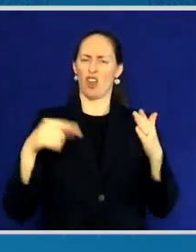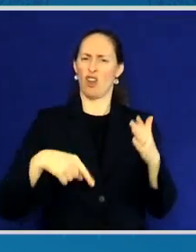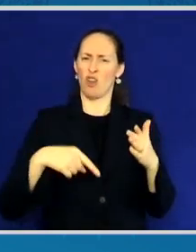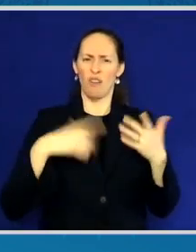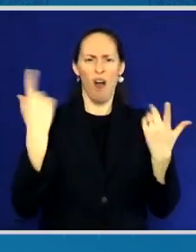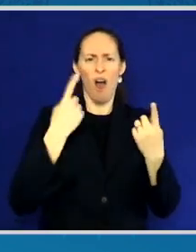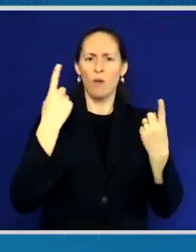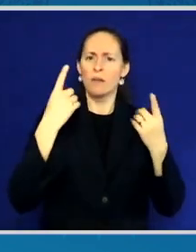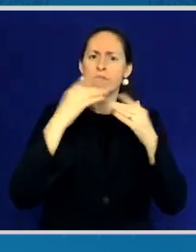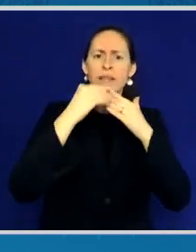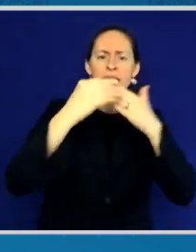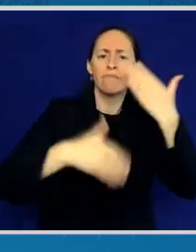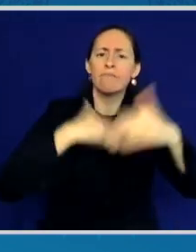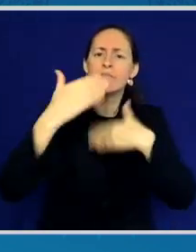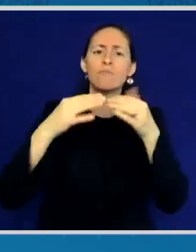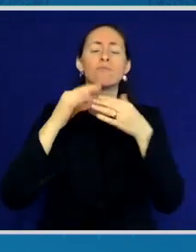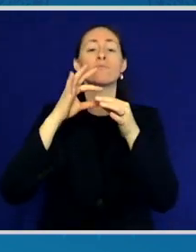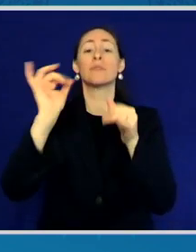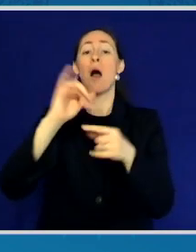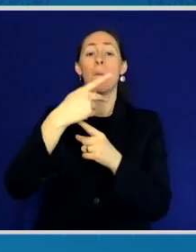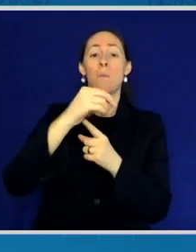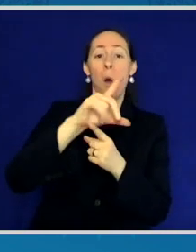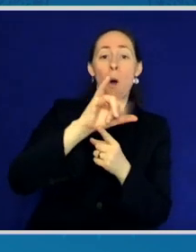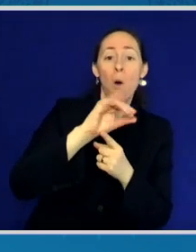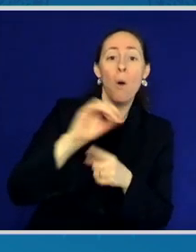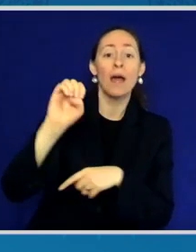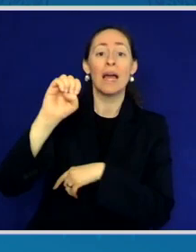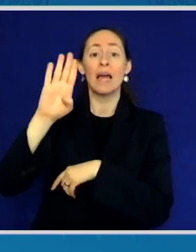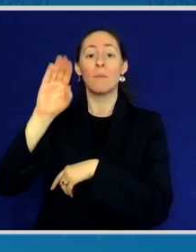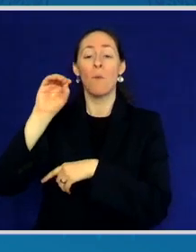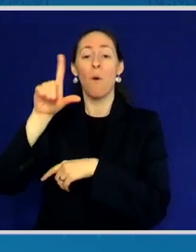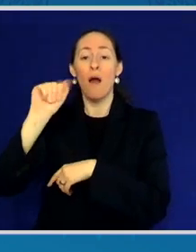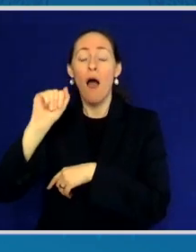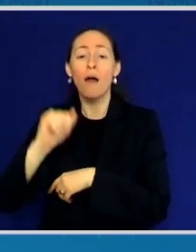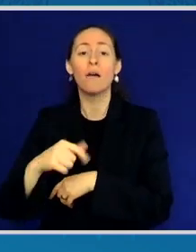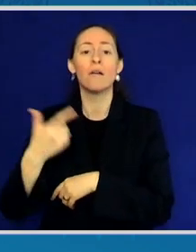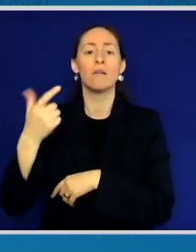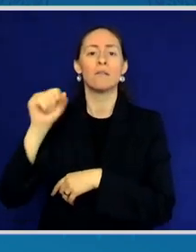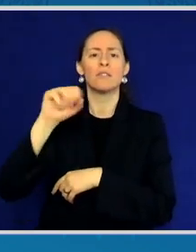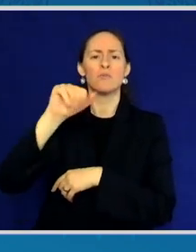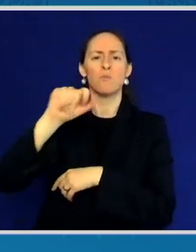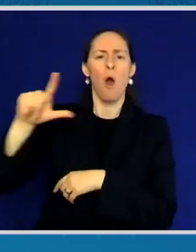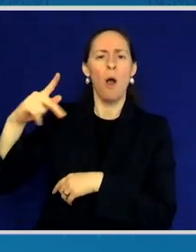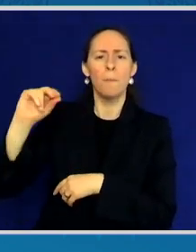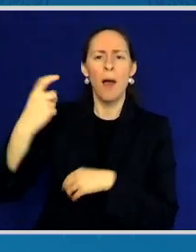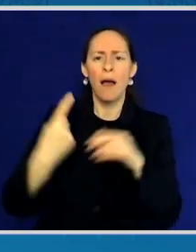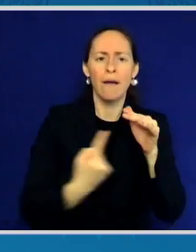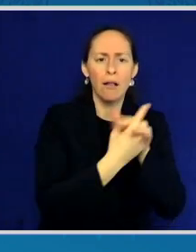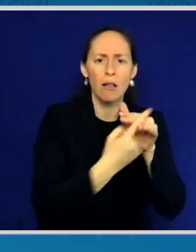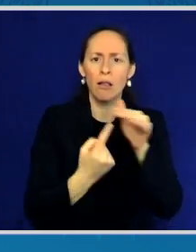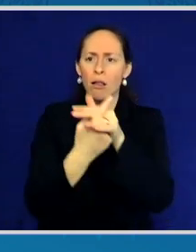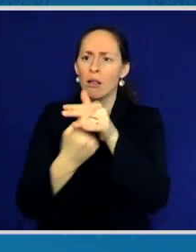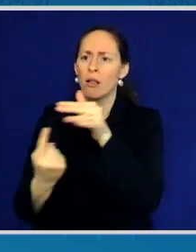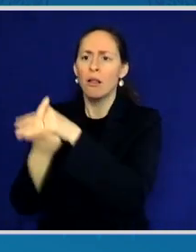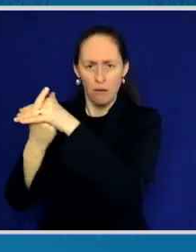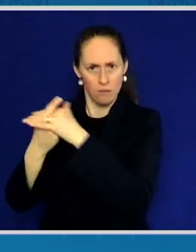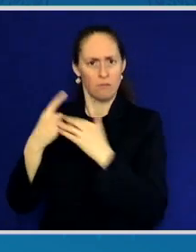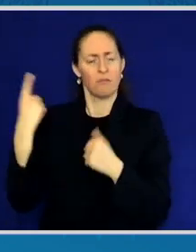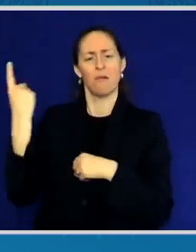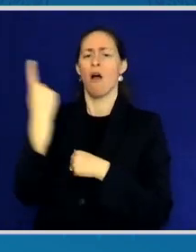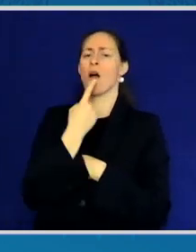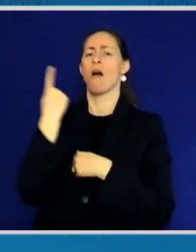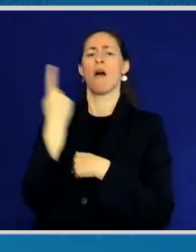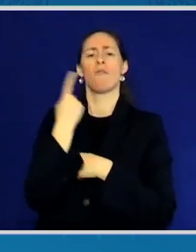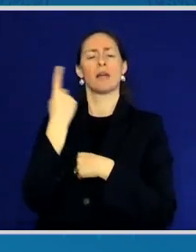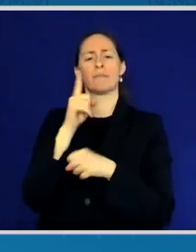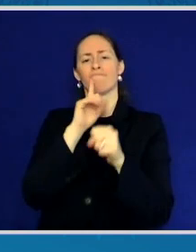and elsewhere. So we know they are committed to reversing the policy of the last 4 years to disengage